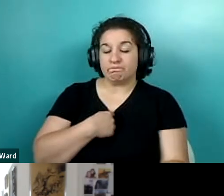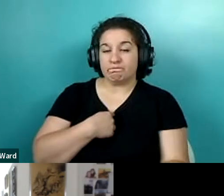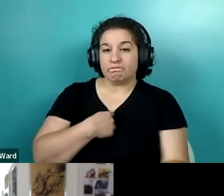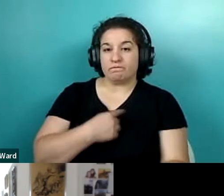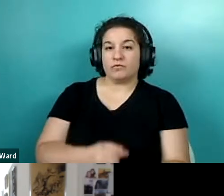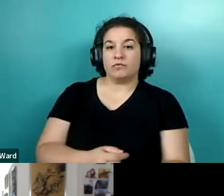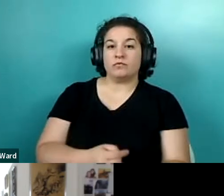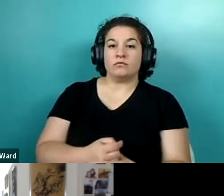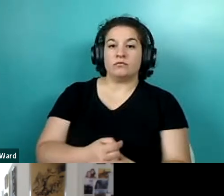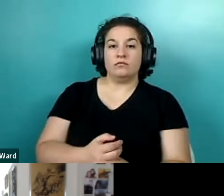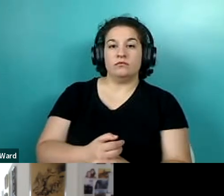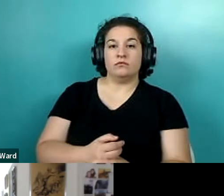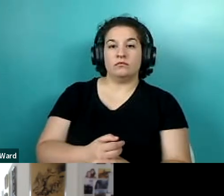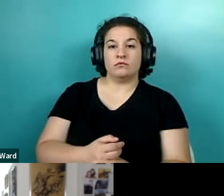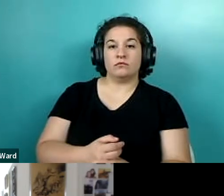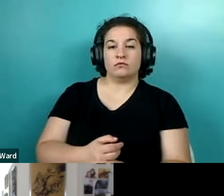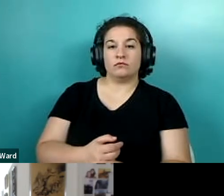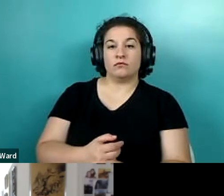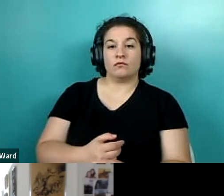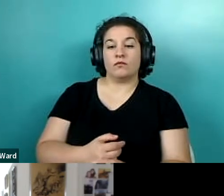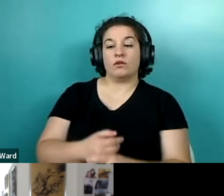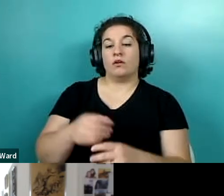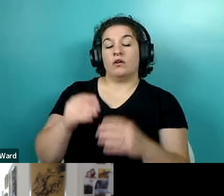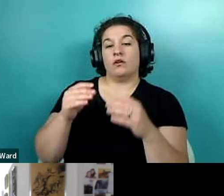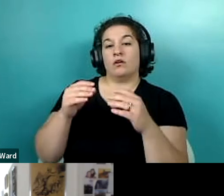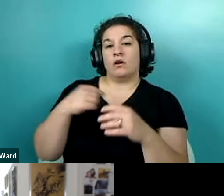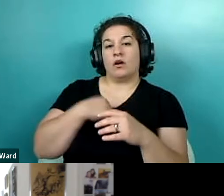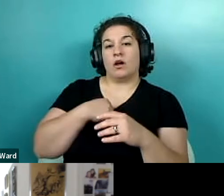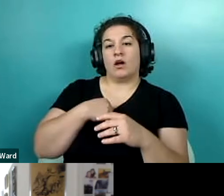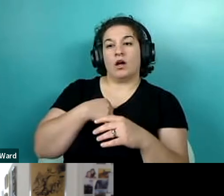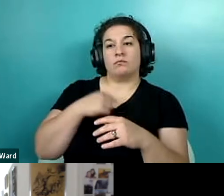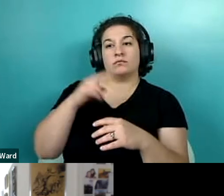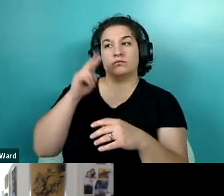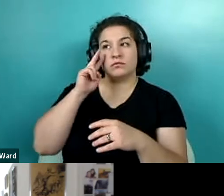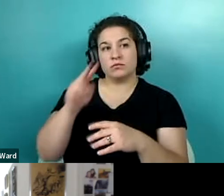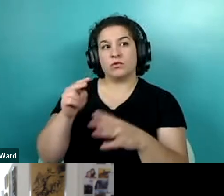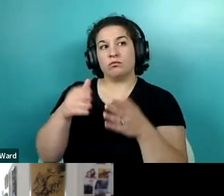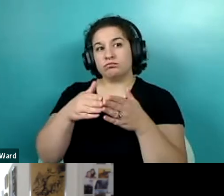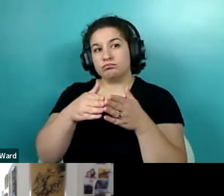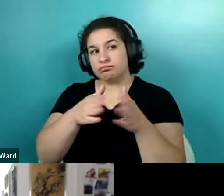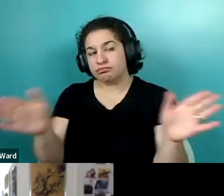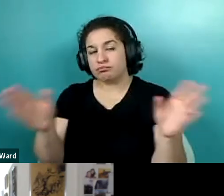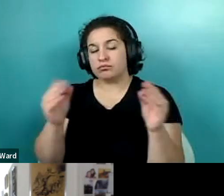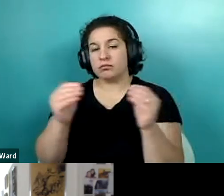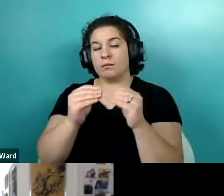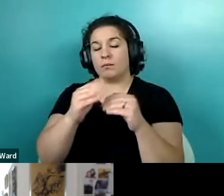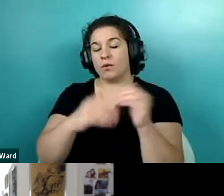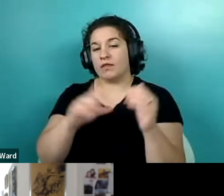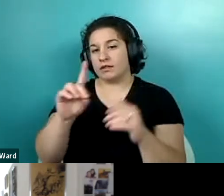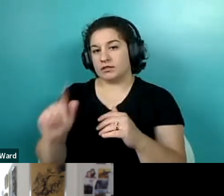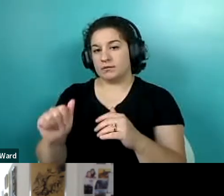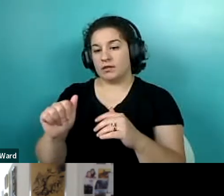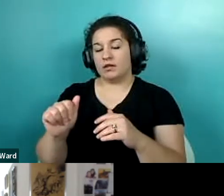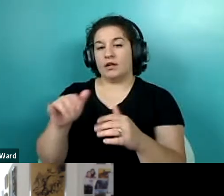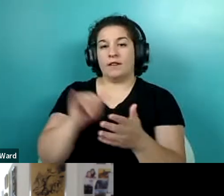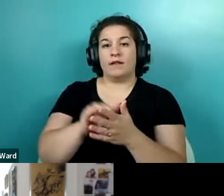really find, looking broader than disability, that the absence of people's knowledge about who are